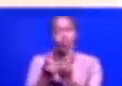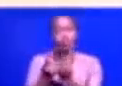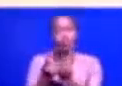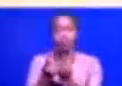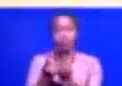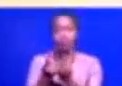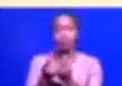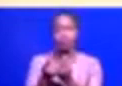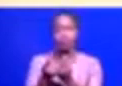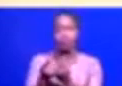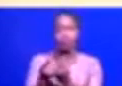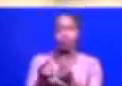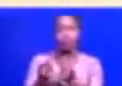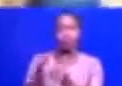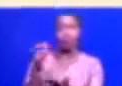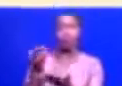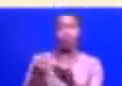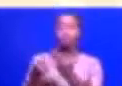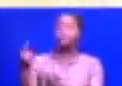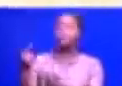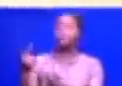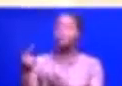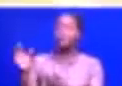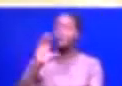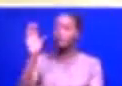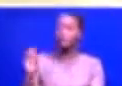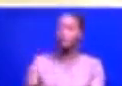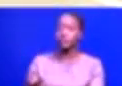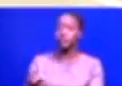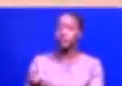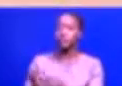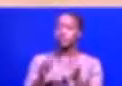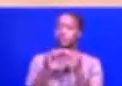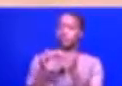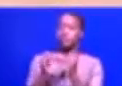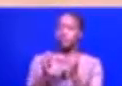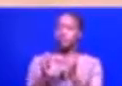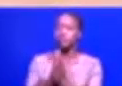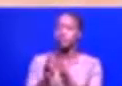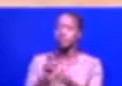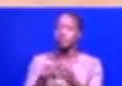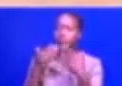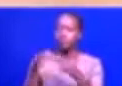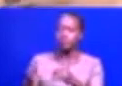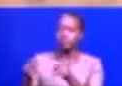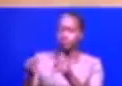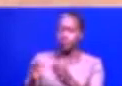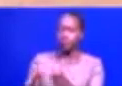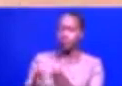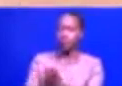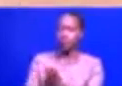it through here will end up at the continental level once they are done with the qualifiers that is on